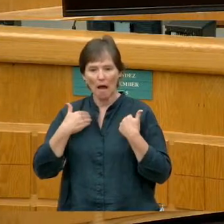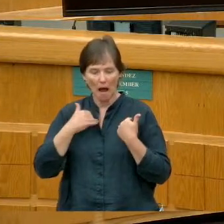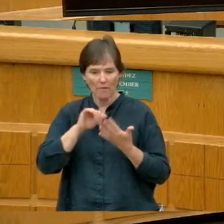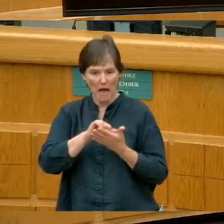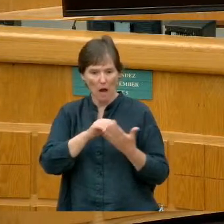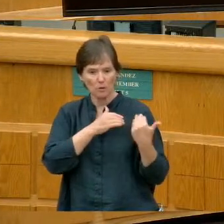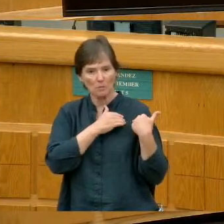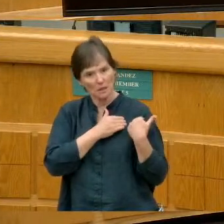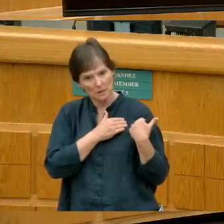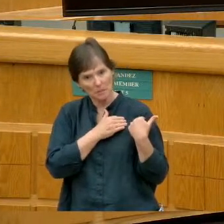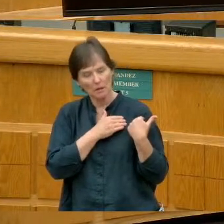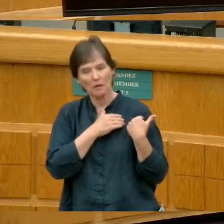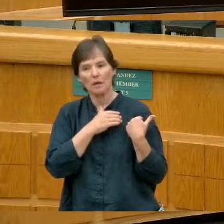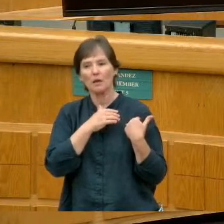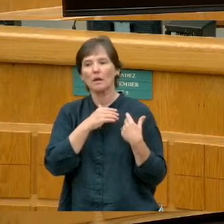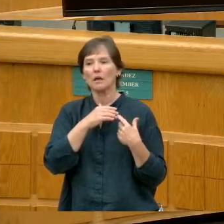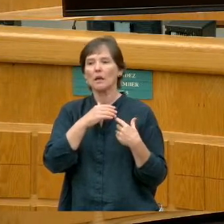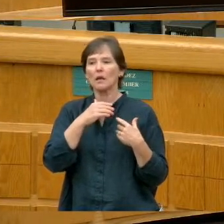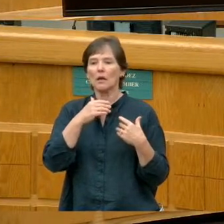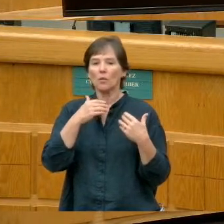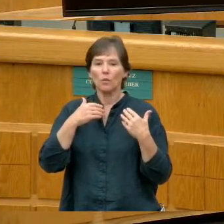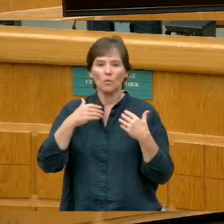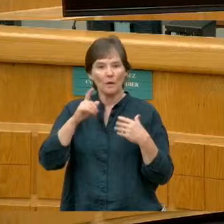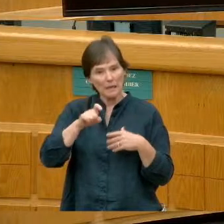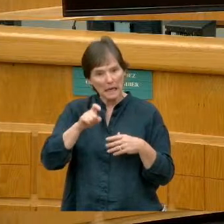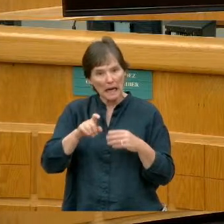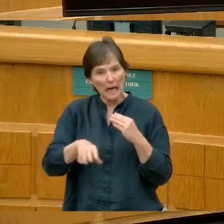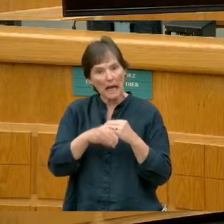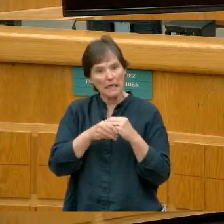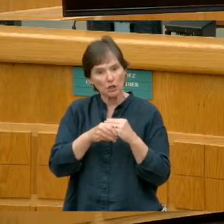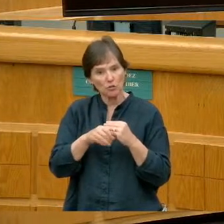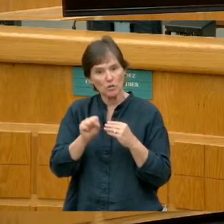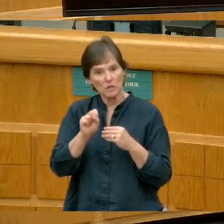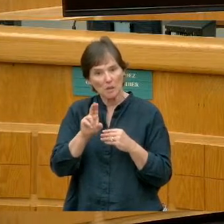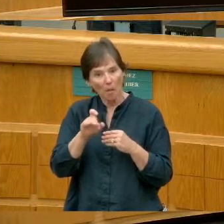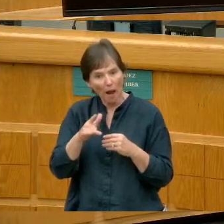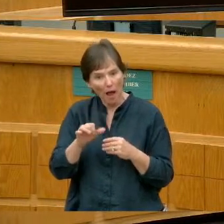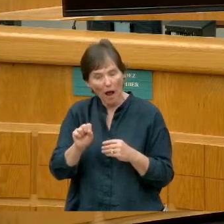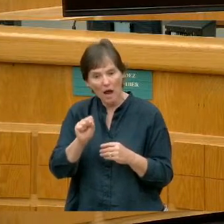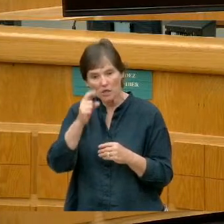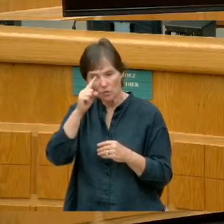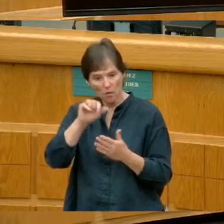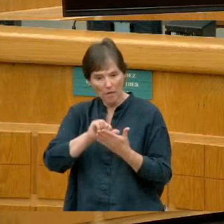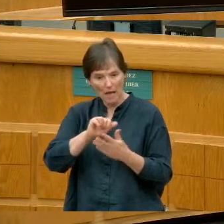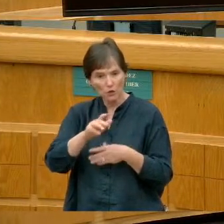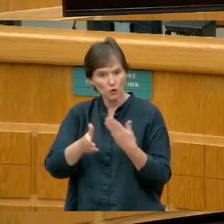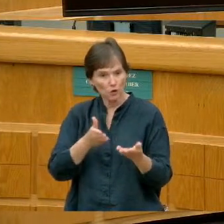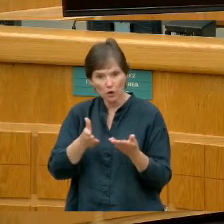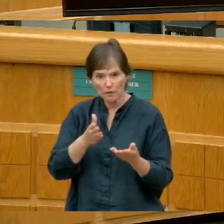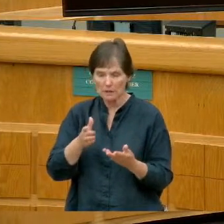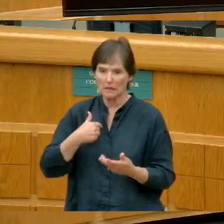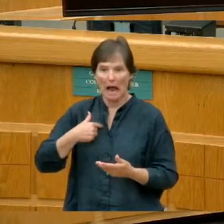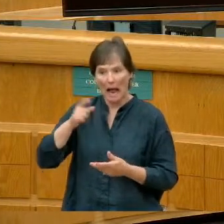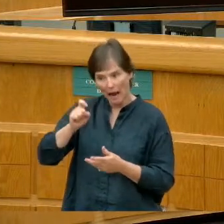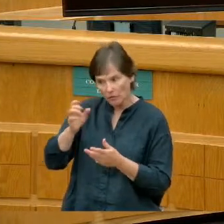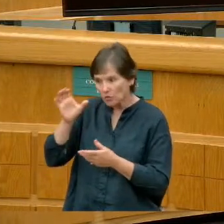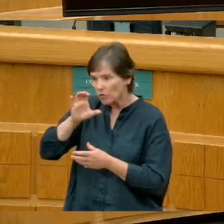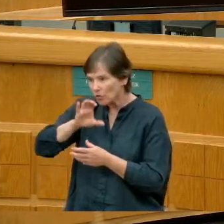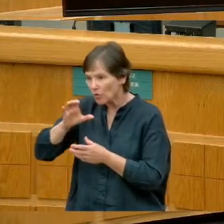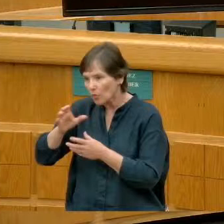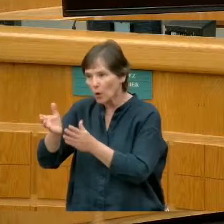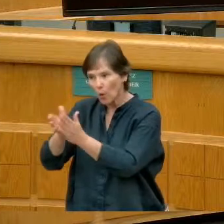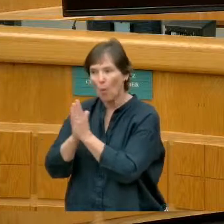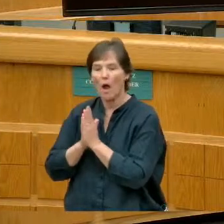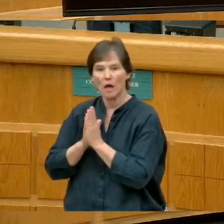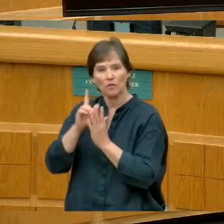if additional equipment or supplies are needed, I have to help get that too. It's no different than when they ask me to get medicines,